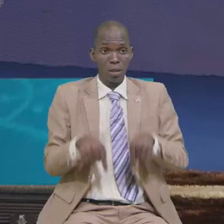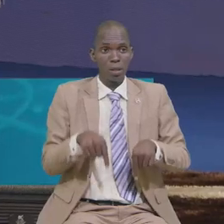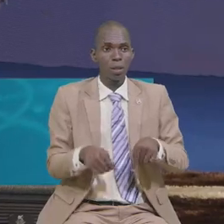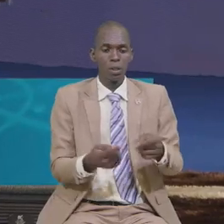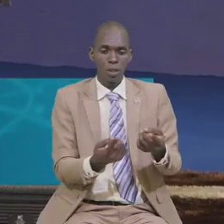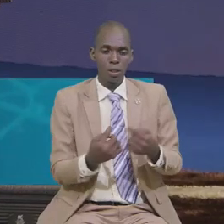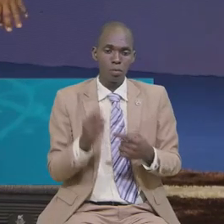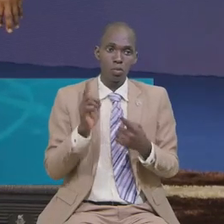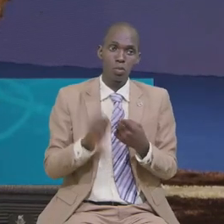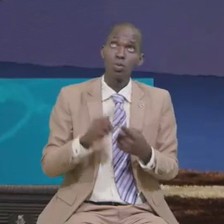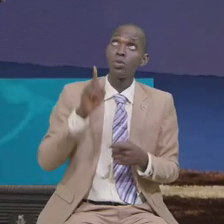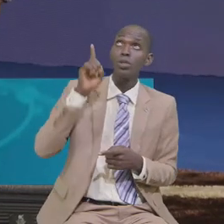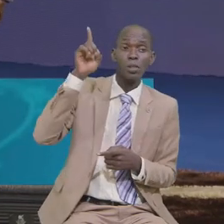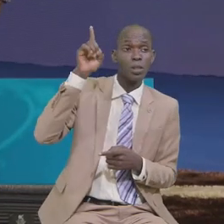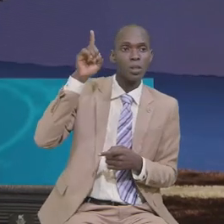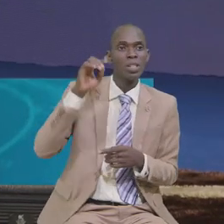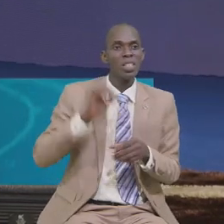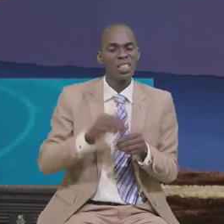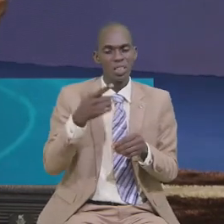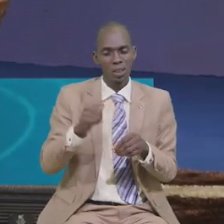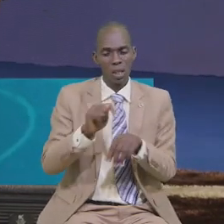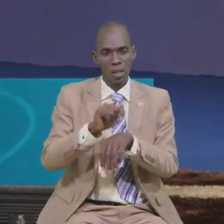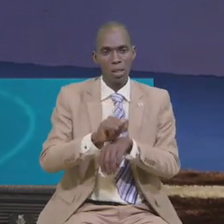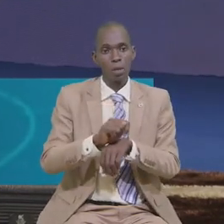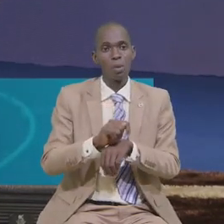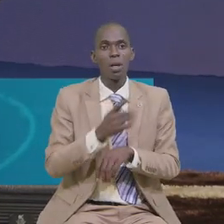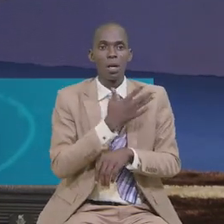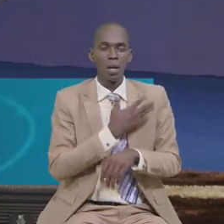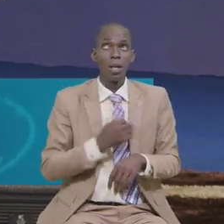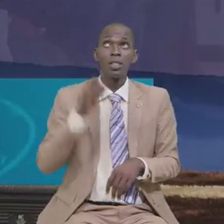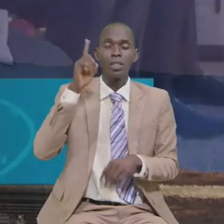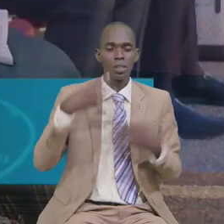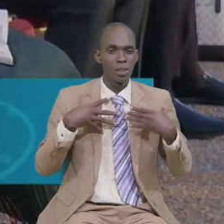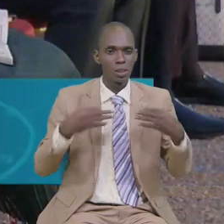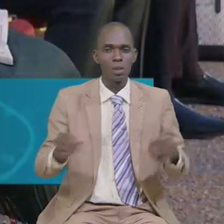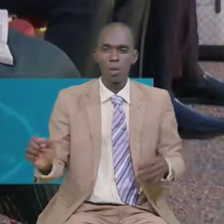to him in the temple, and he healed them.